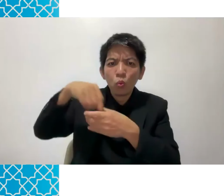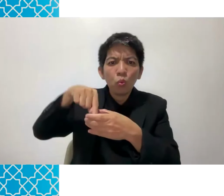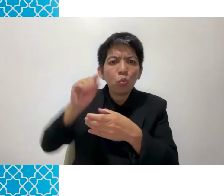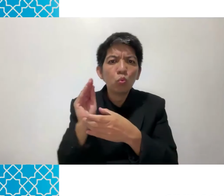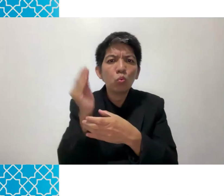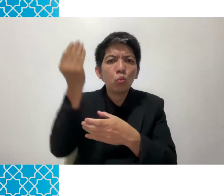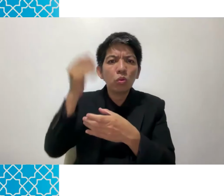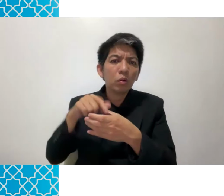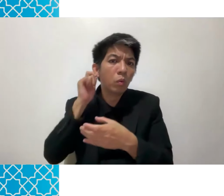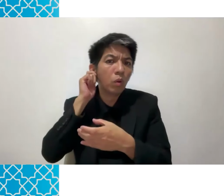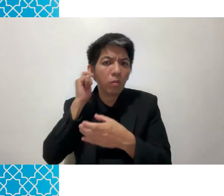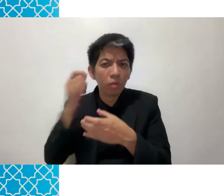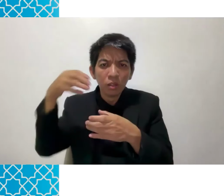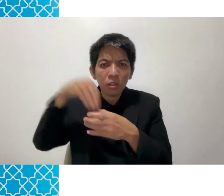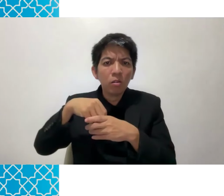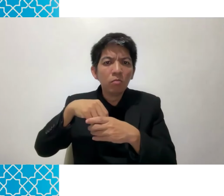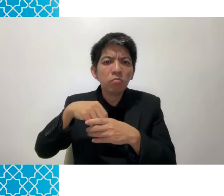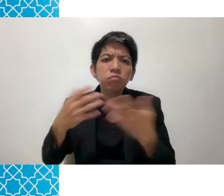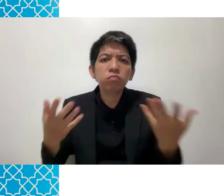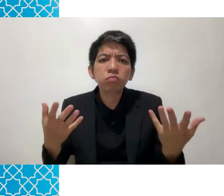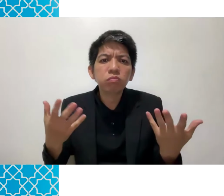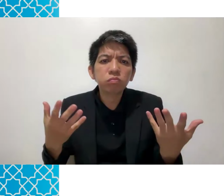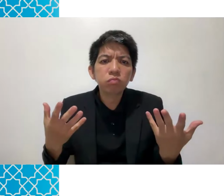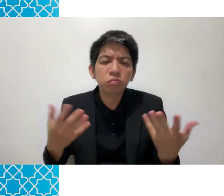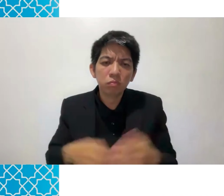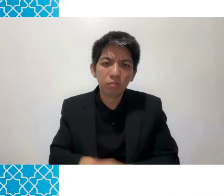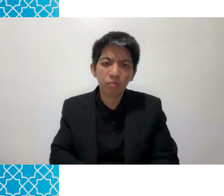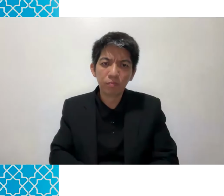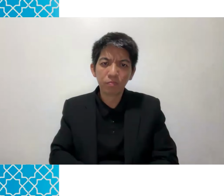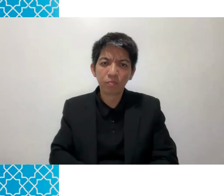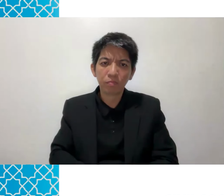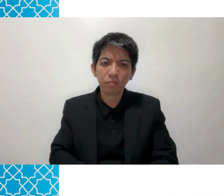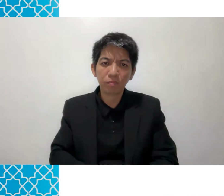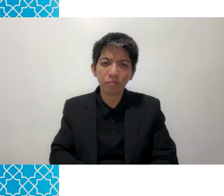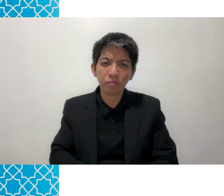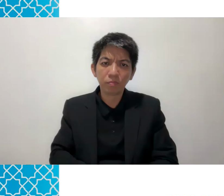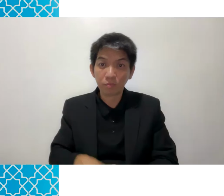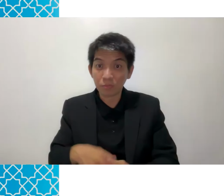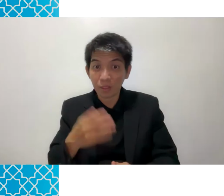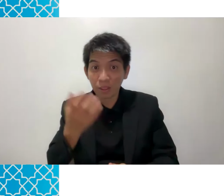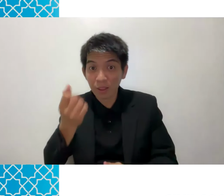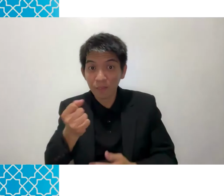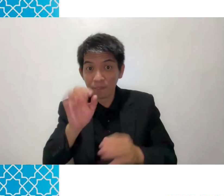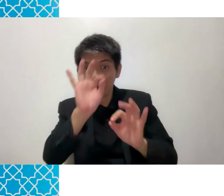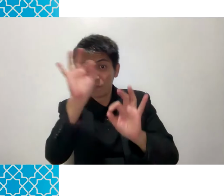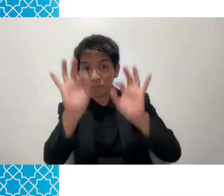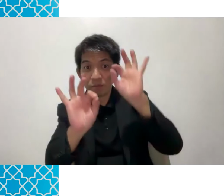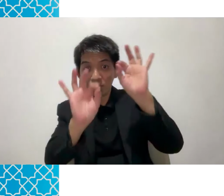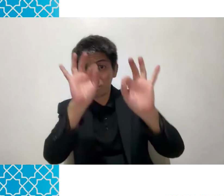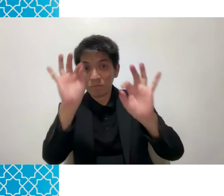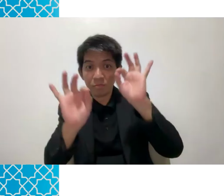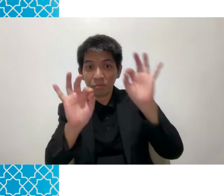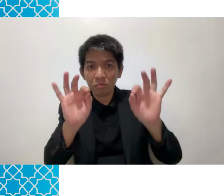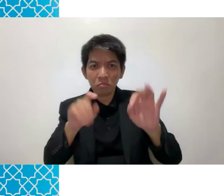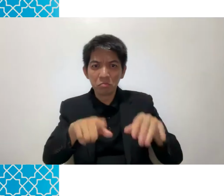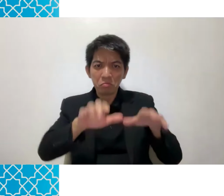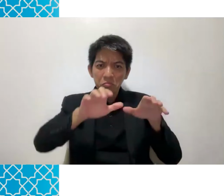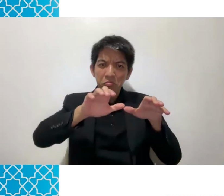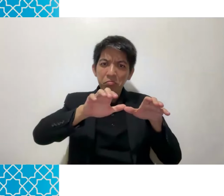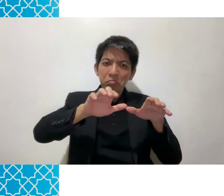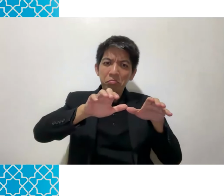had submissions of questions also asking you about the role of disability access, especially for visually impaired